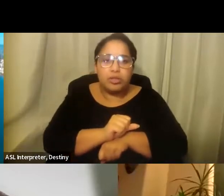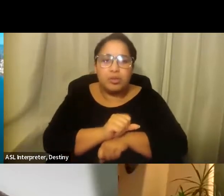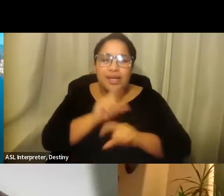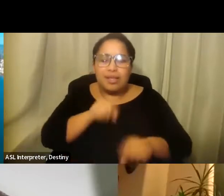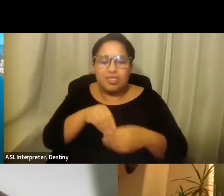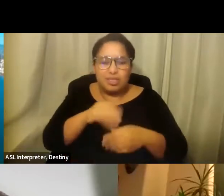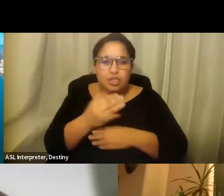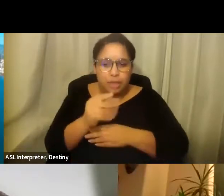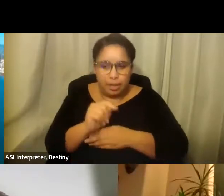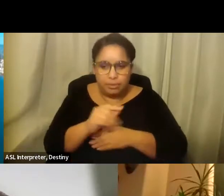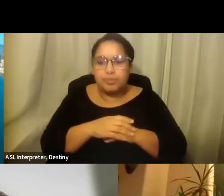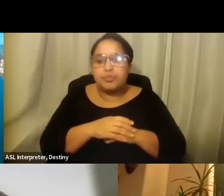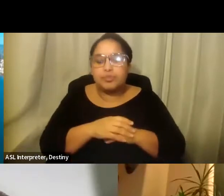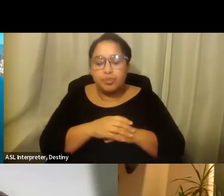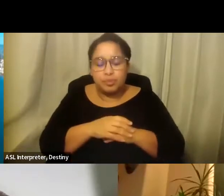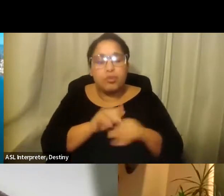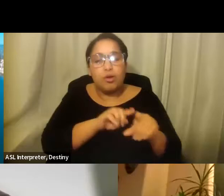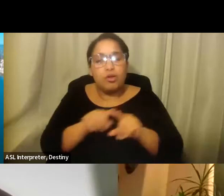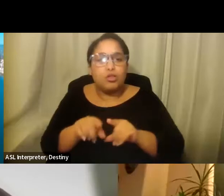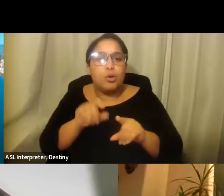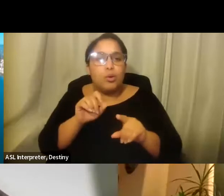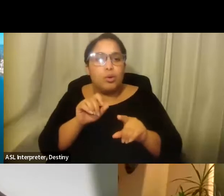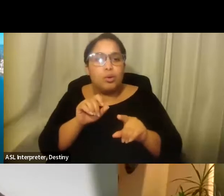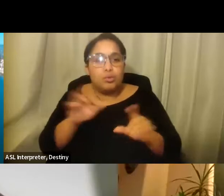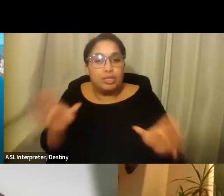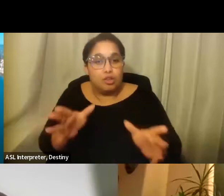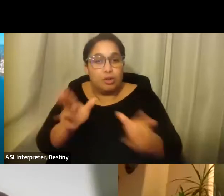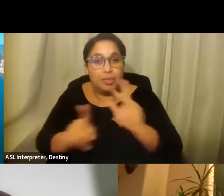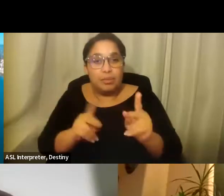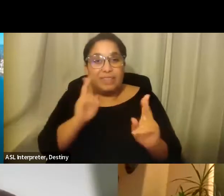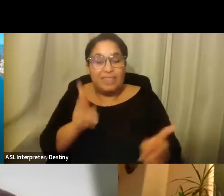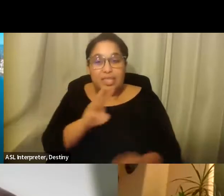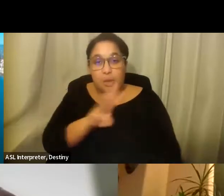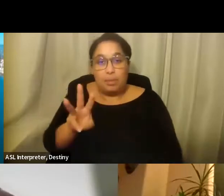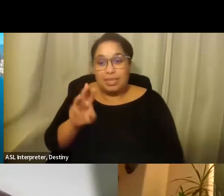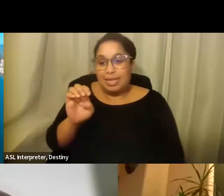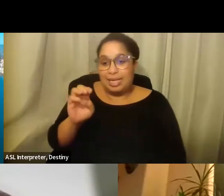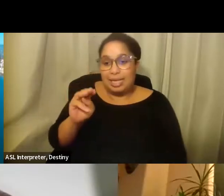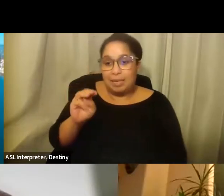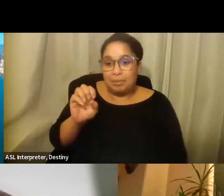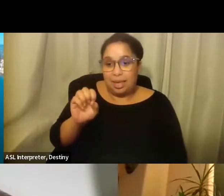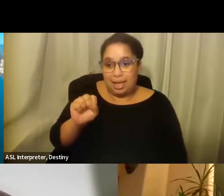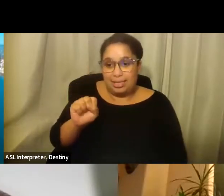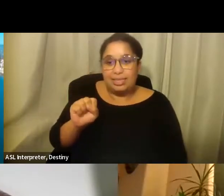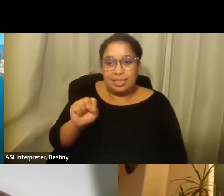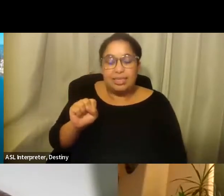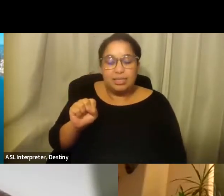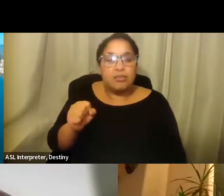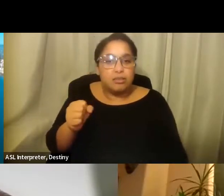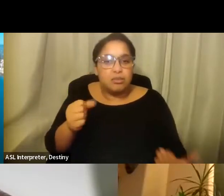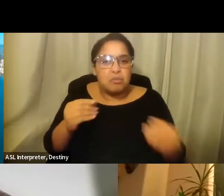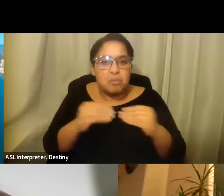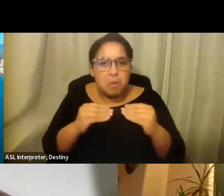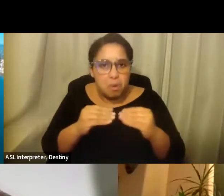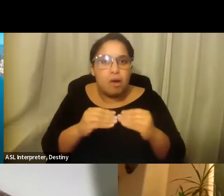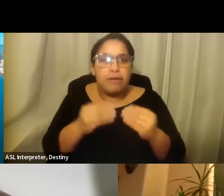in the chat, and really to encourage folks to go to the EMS website for more information on those sorts of